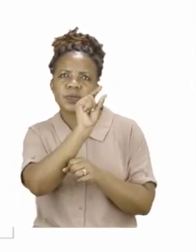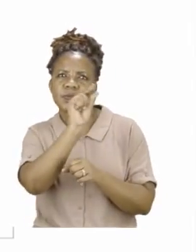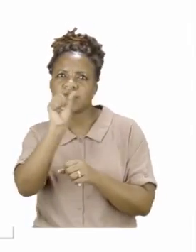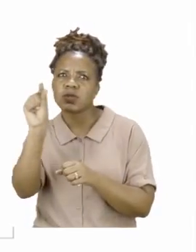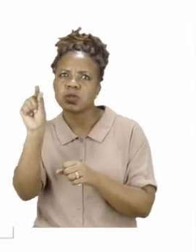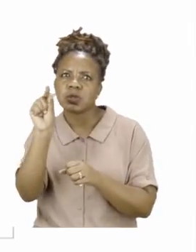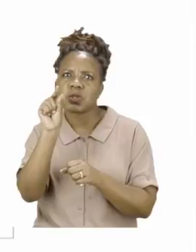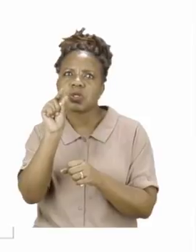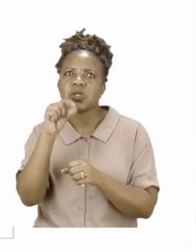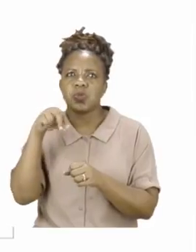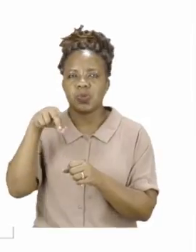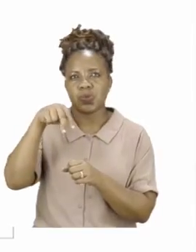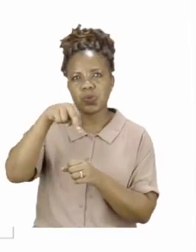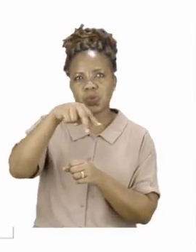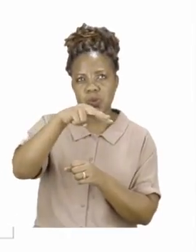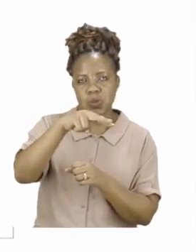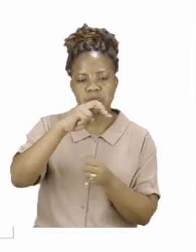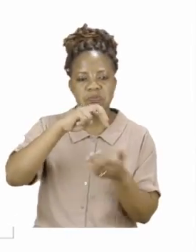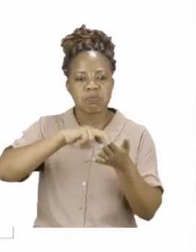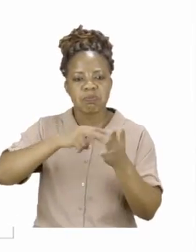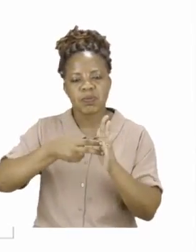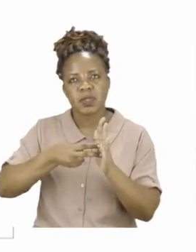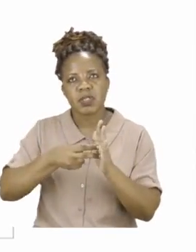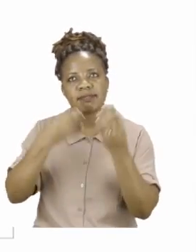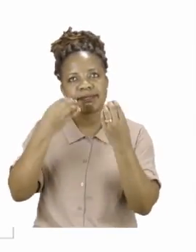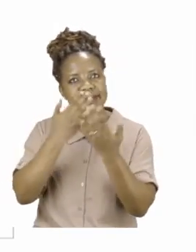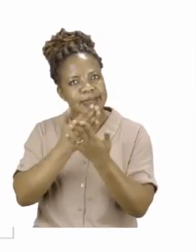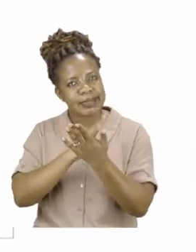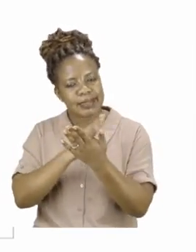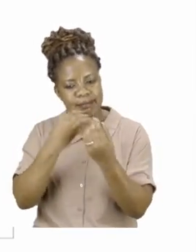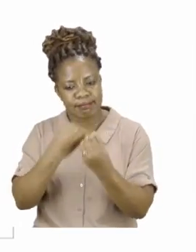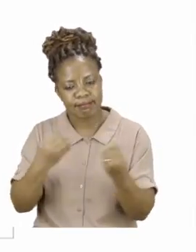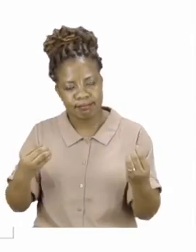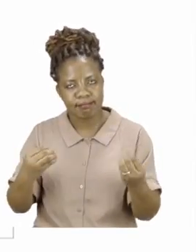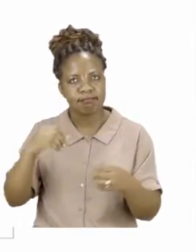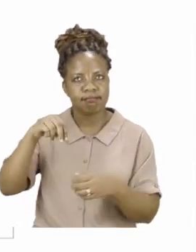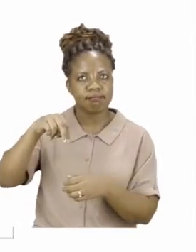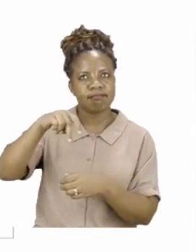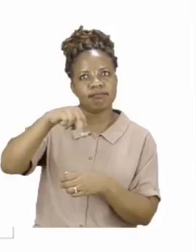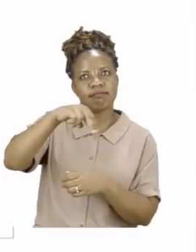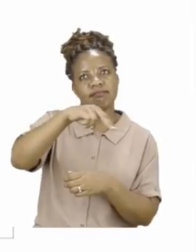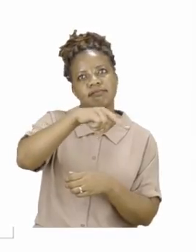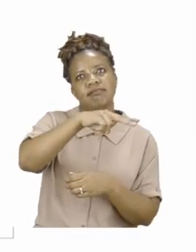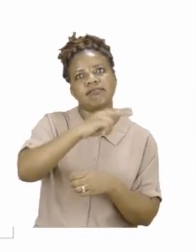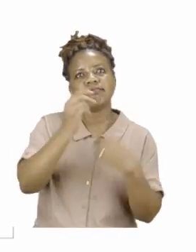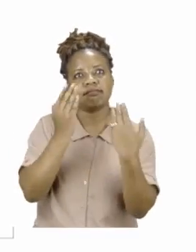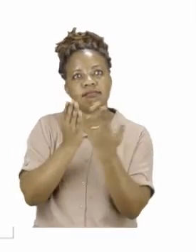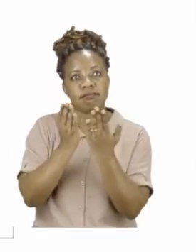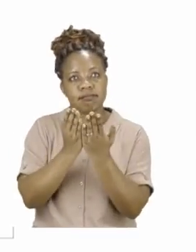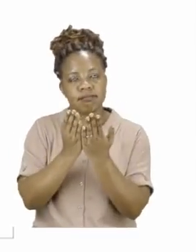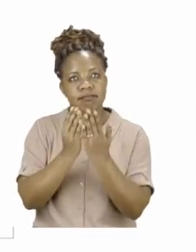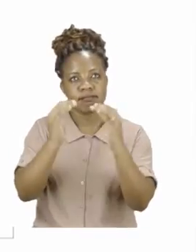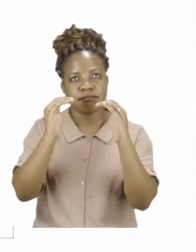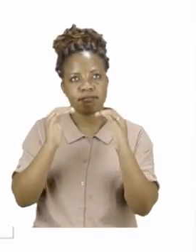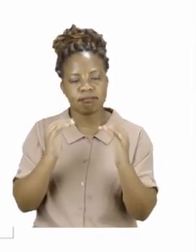children walk to school. The next one we can see there are cars, which means that some of the children